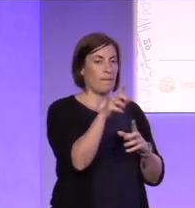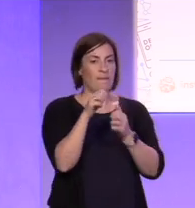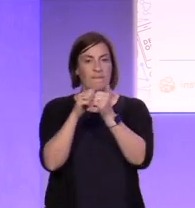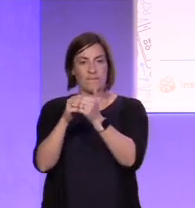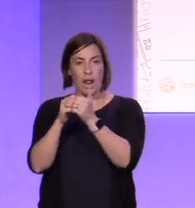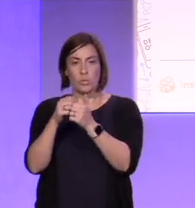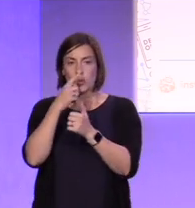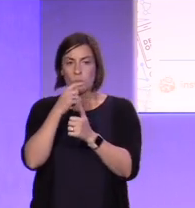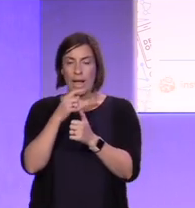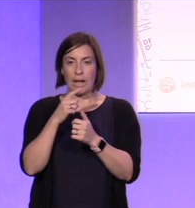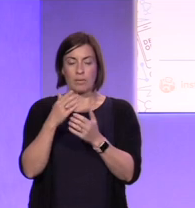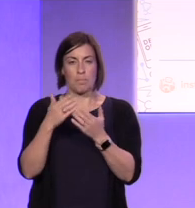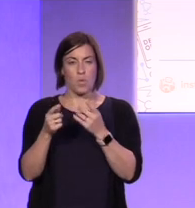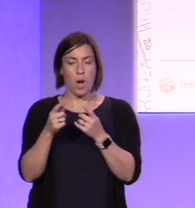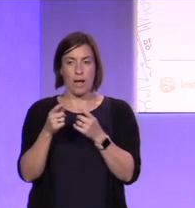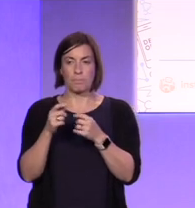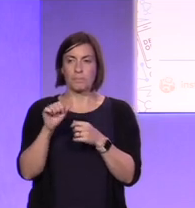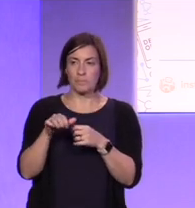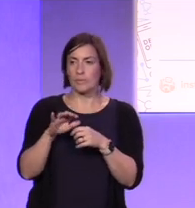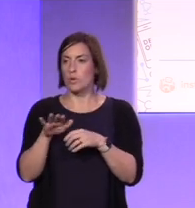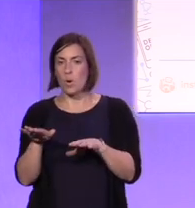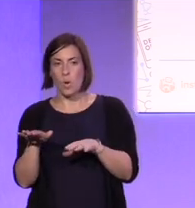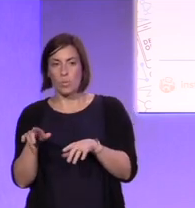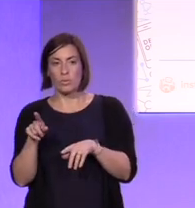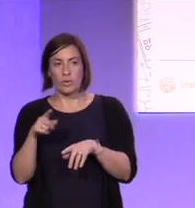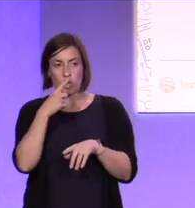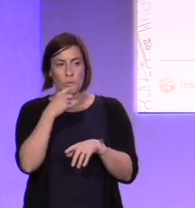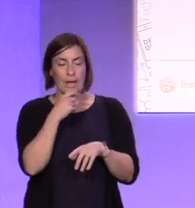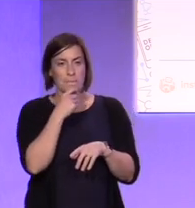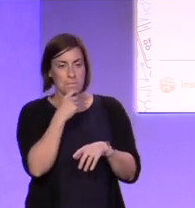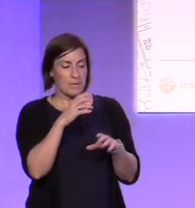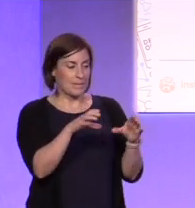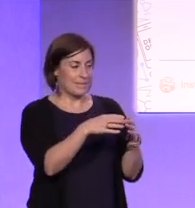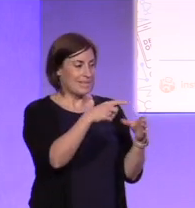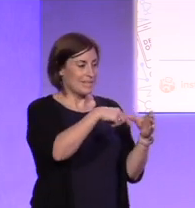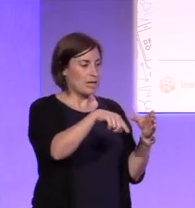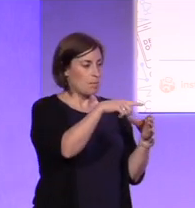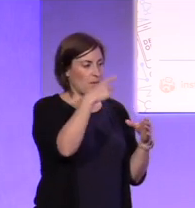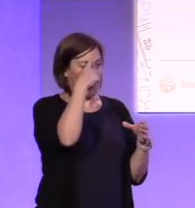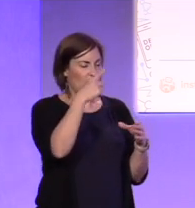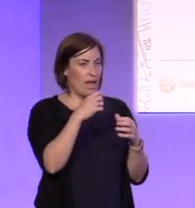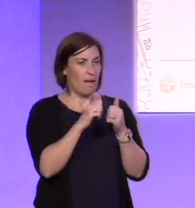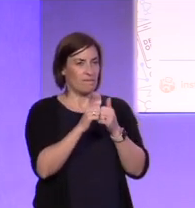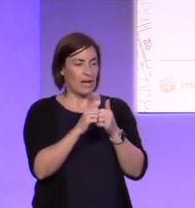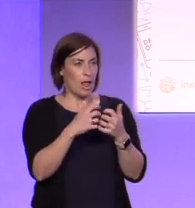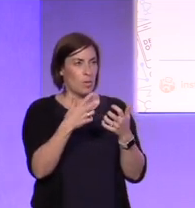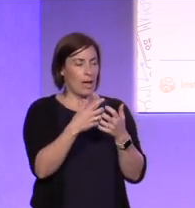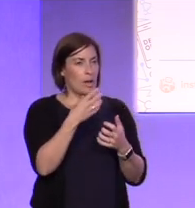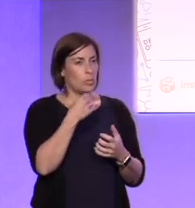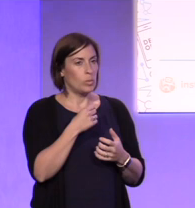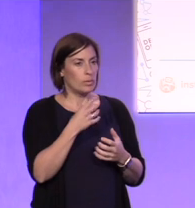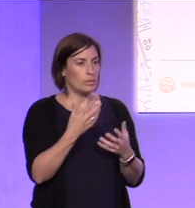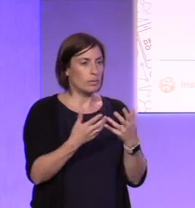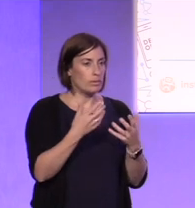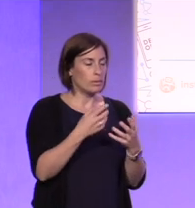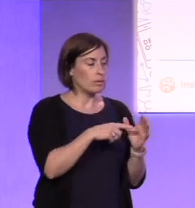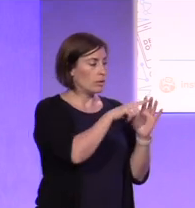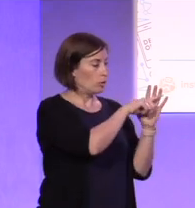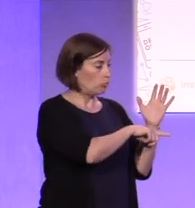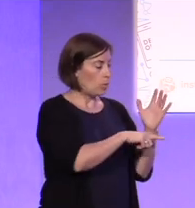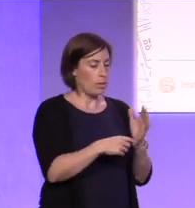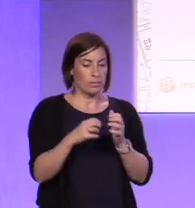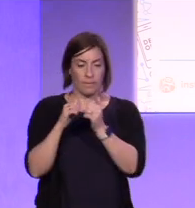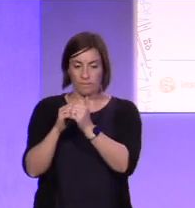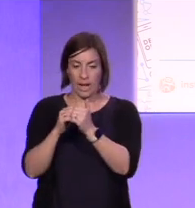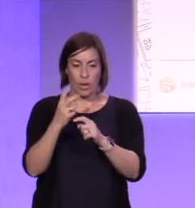down based on the context in which you're working. And it's up to the team to decide how to apply these things. And using these rules and values, what